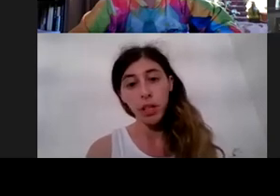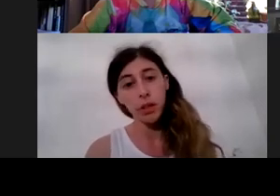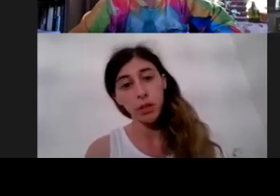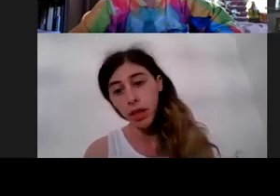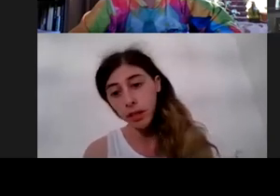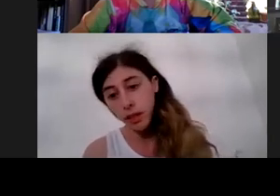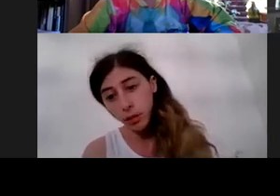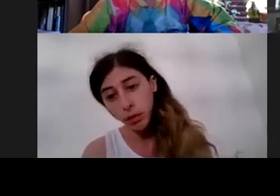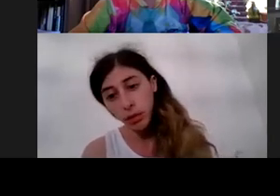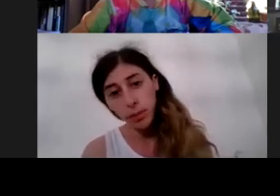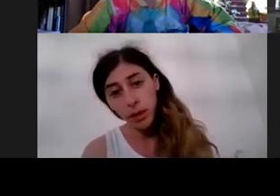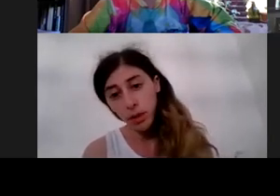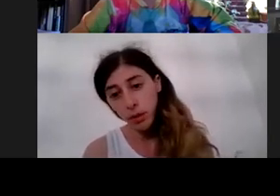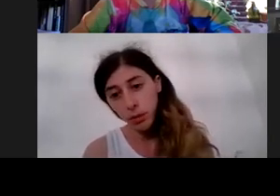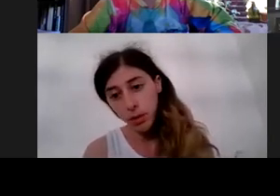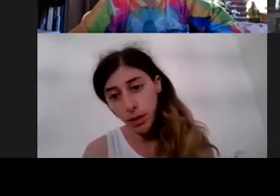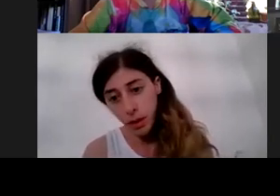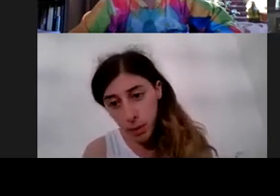example.